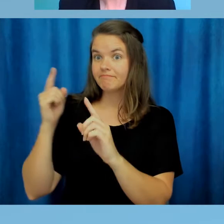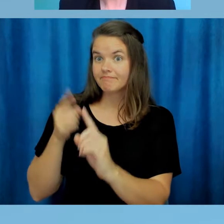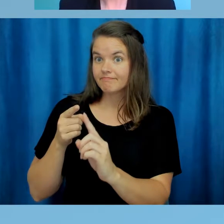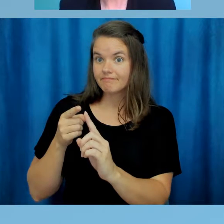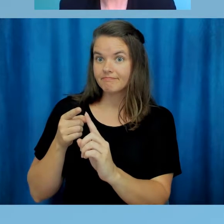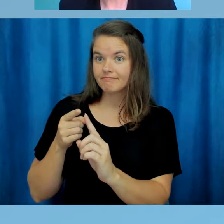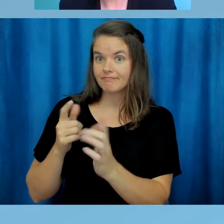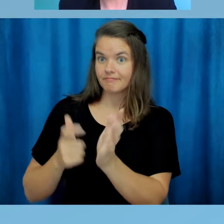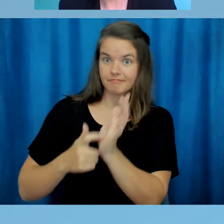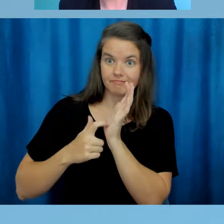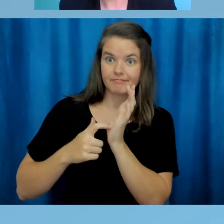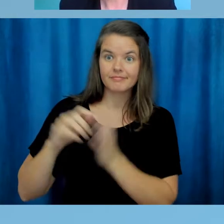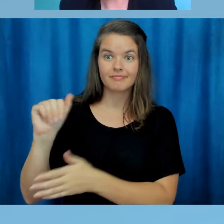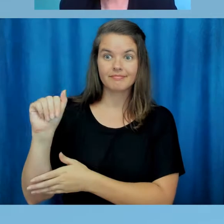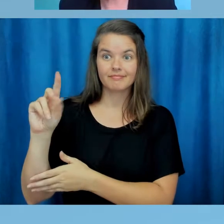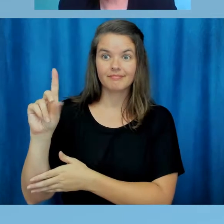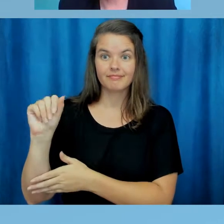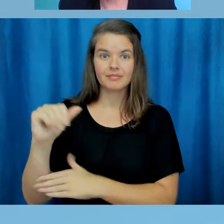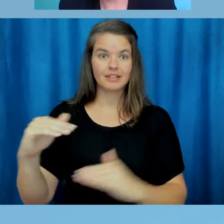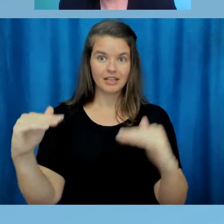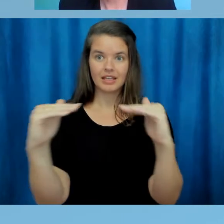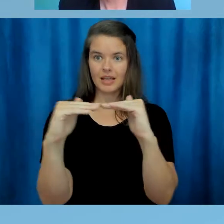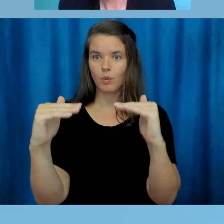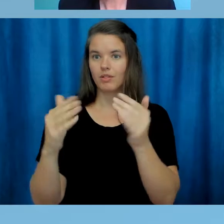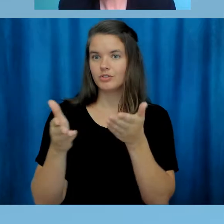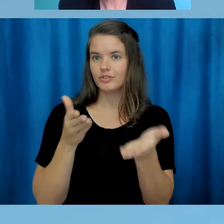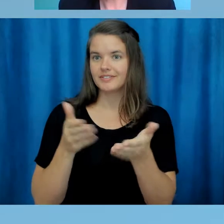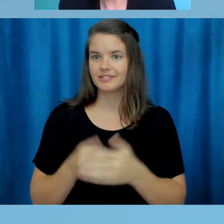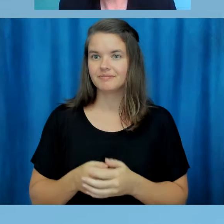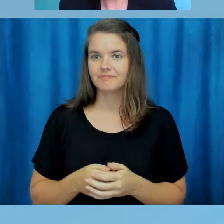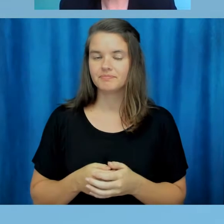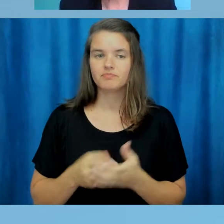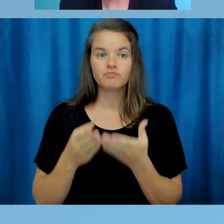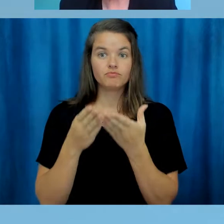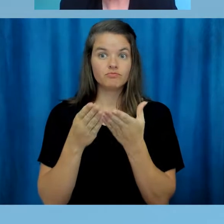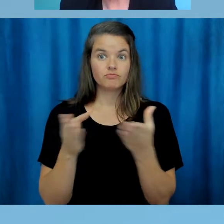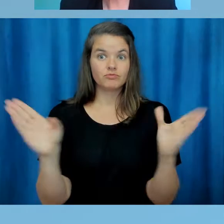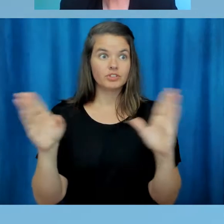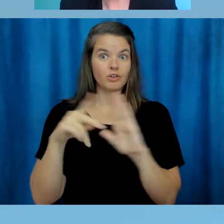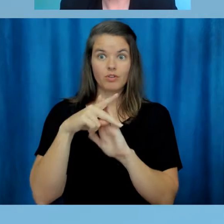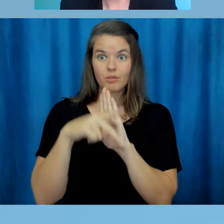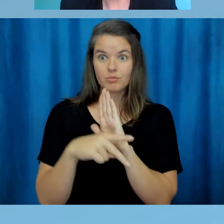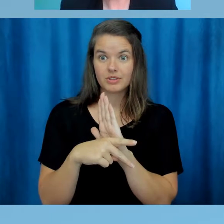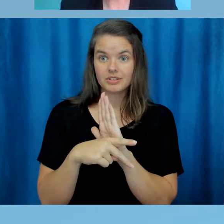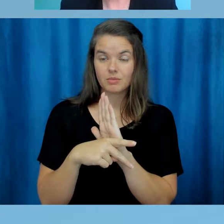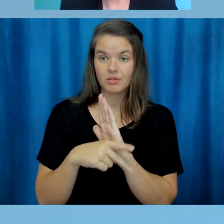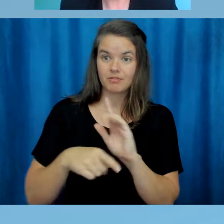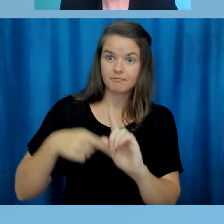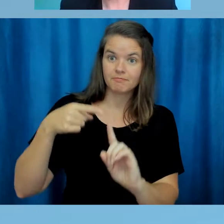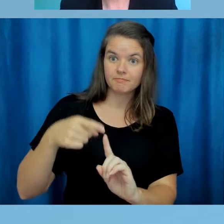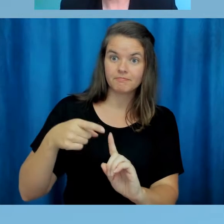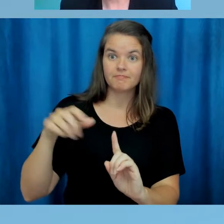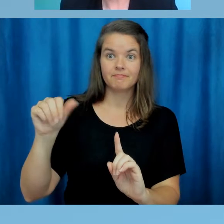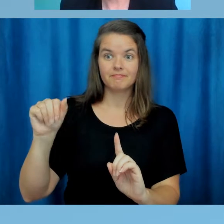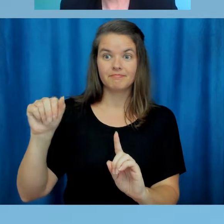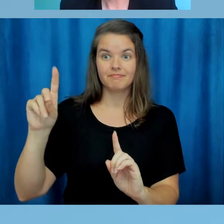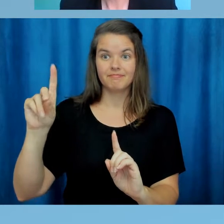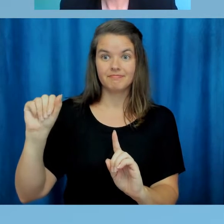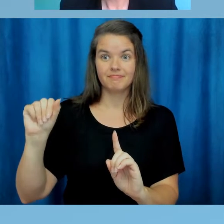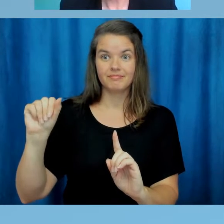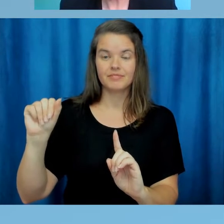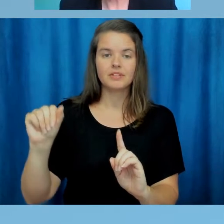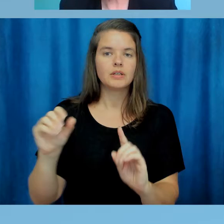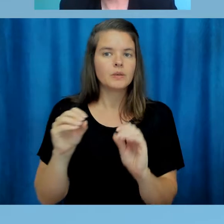basic mandate of the ADA is equal services. So the general principle underlying the ADA is